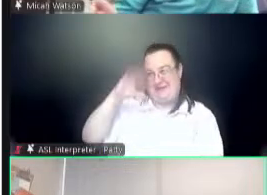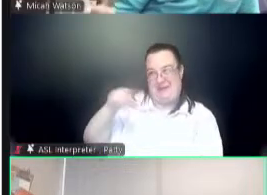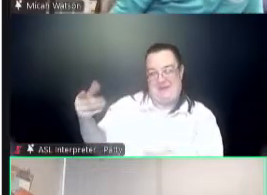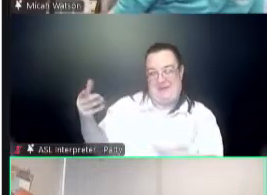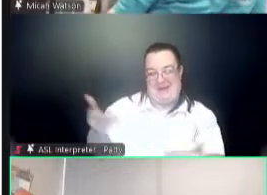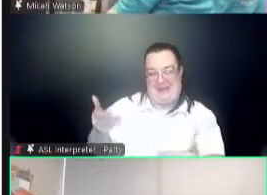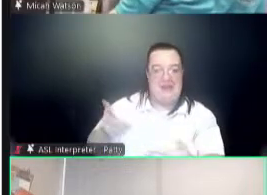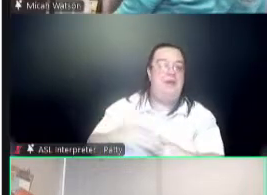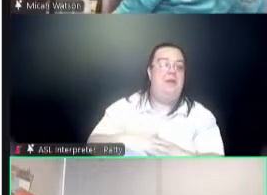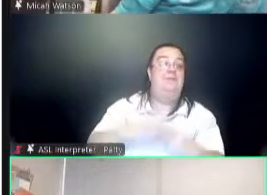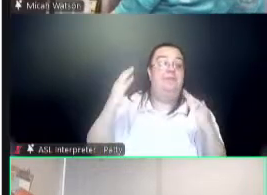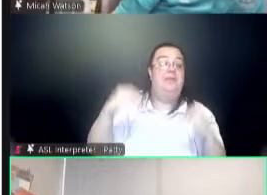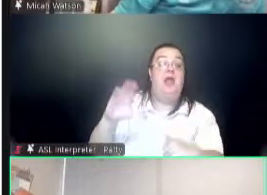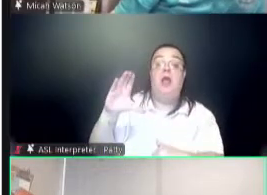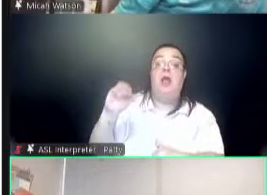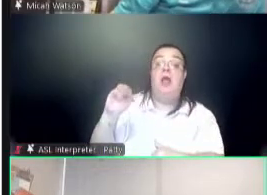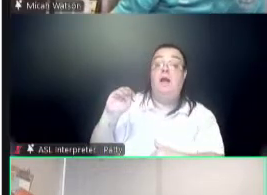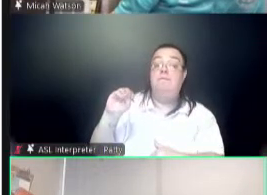The commodities,